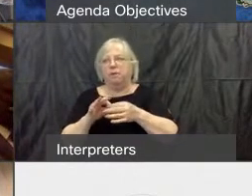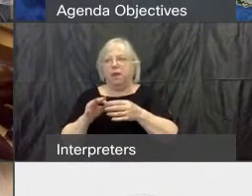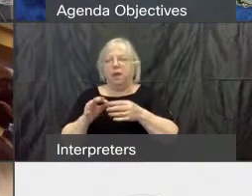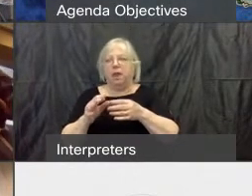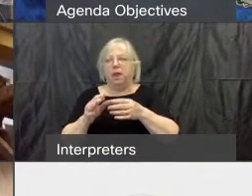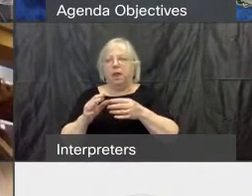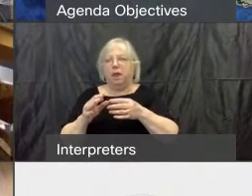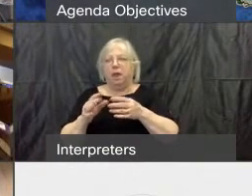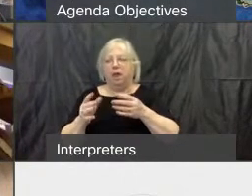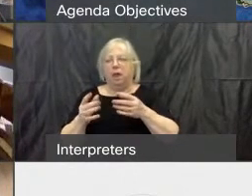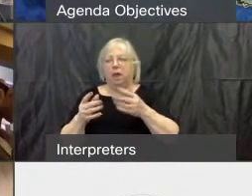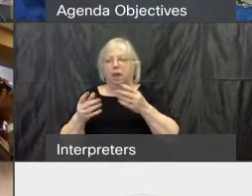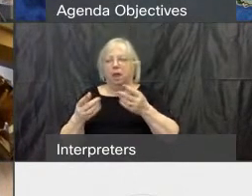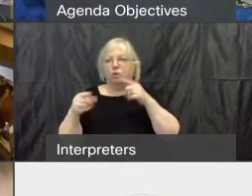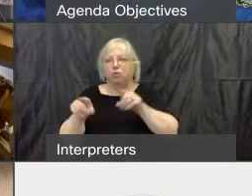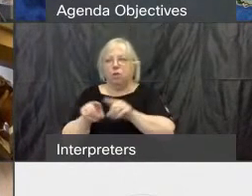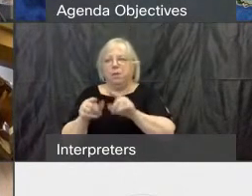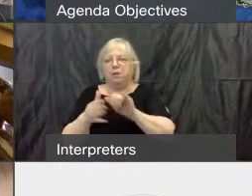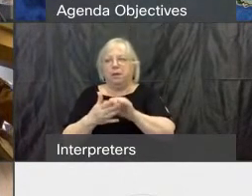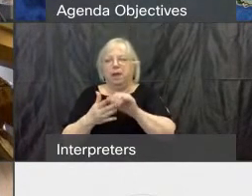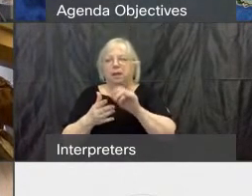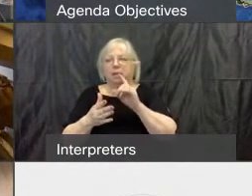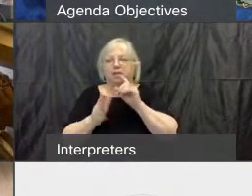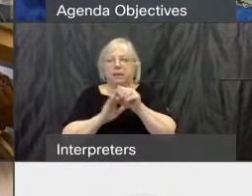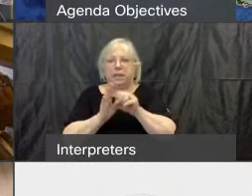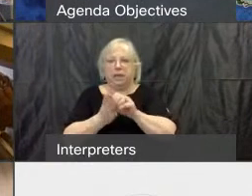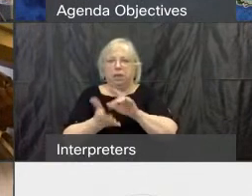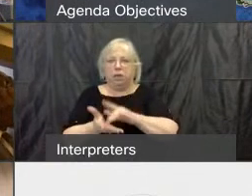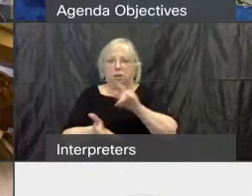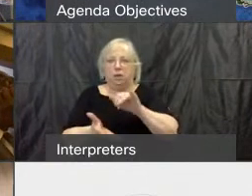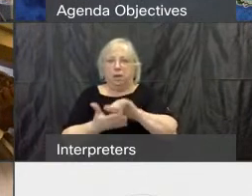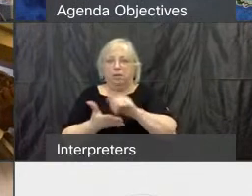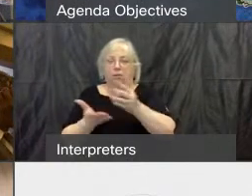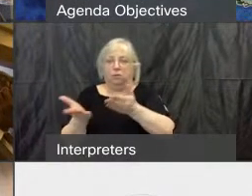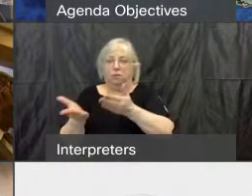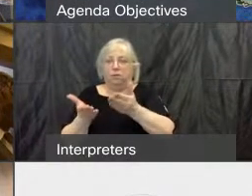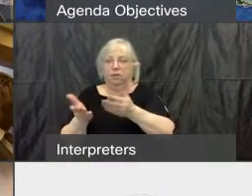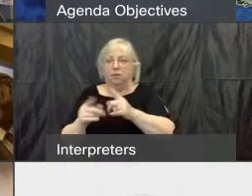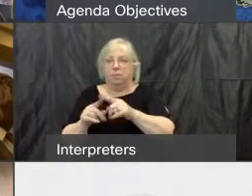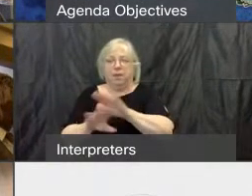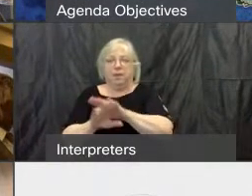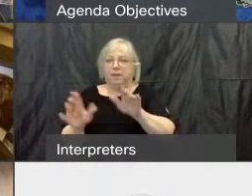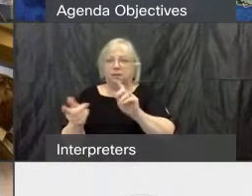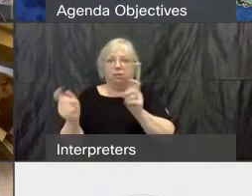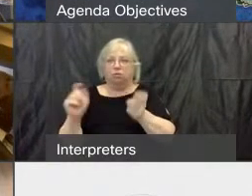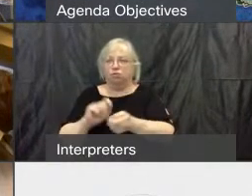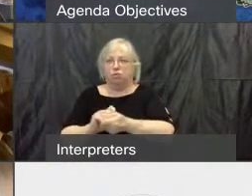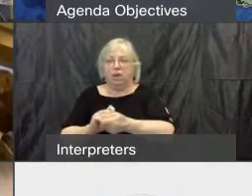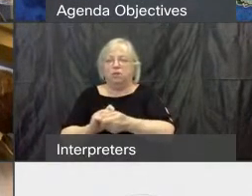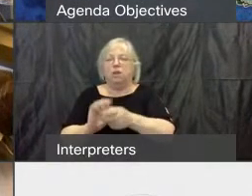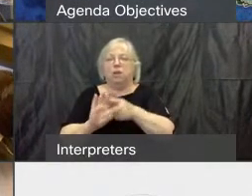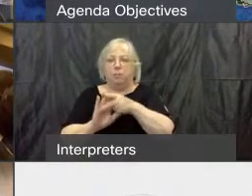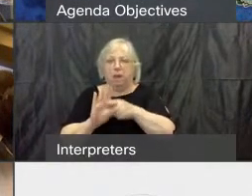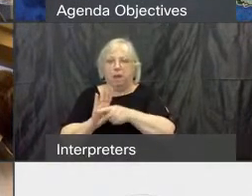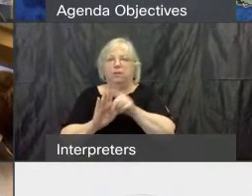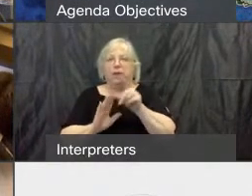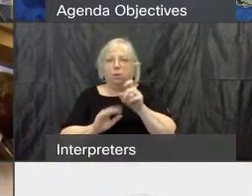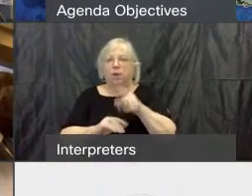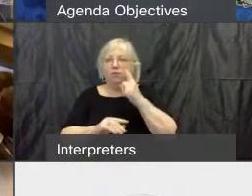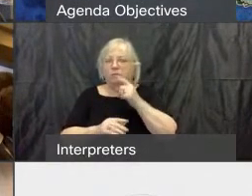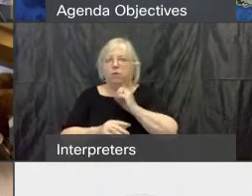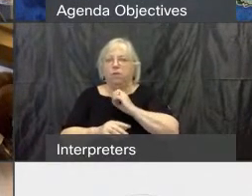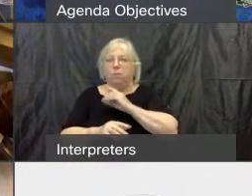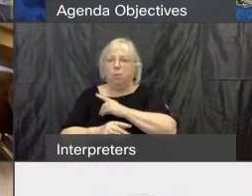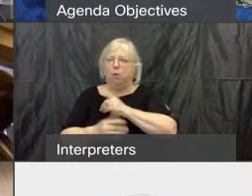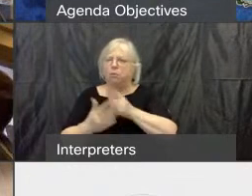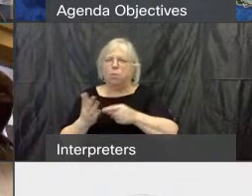them so that they can utilize the services. But that doesn't change the policy question from the board of